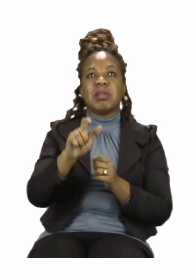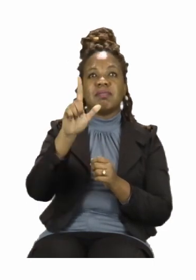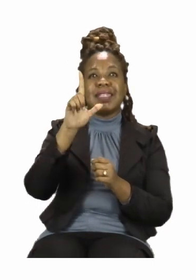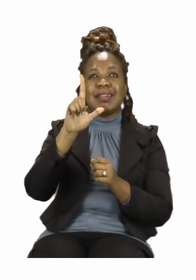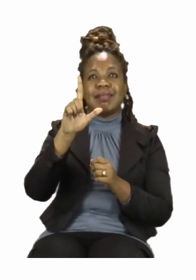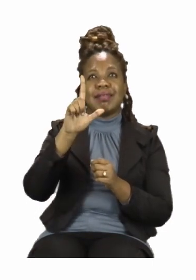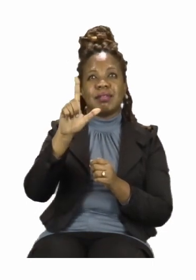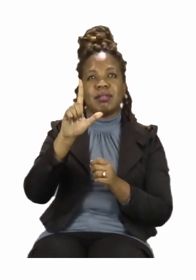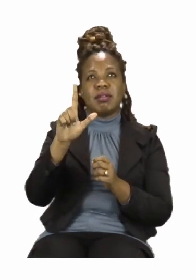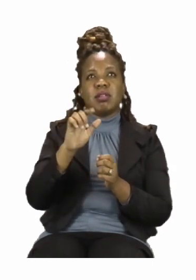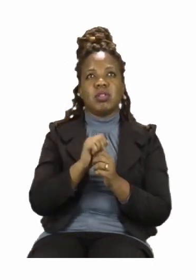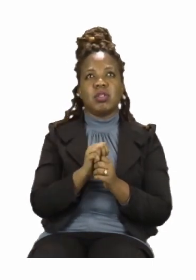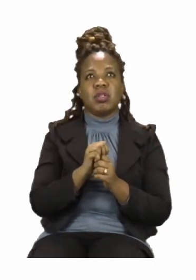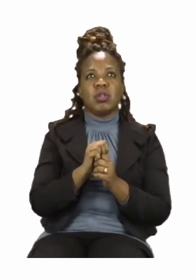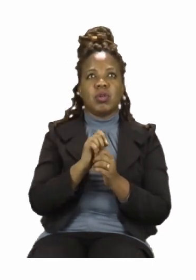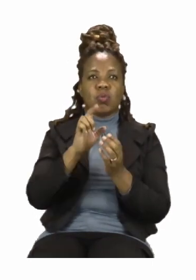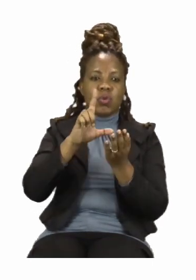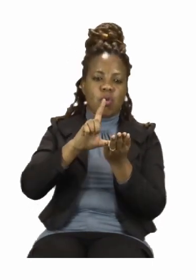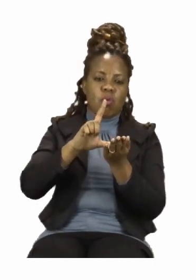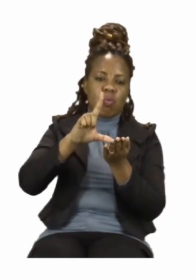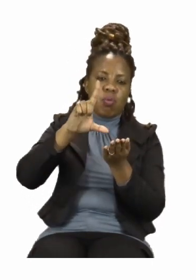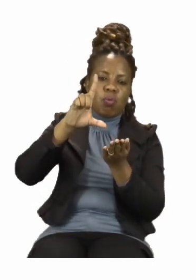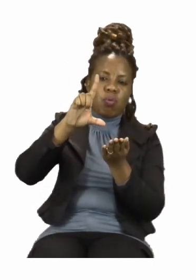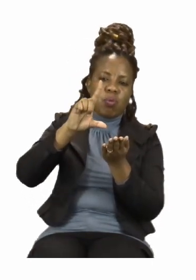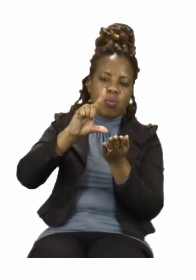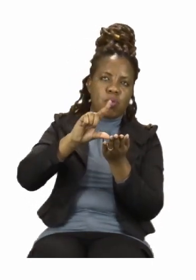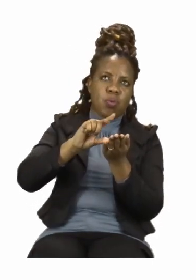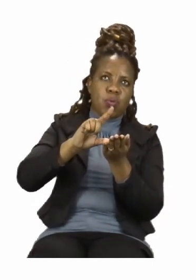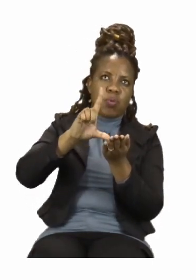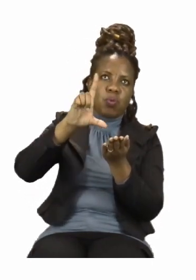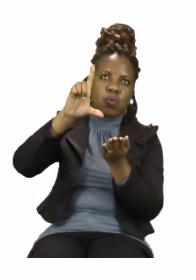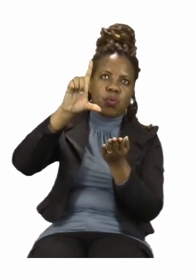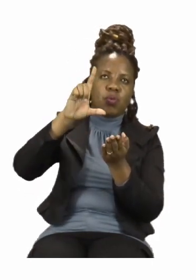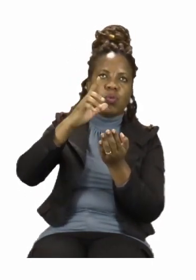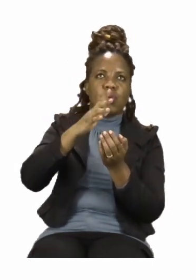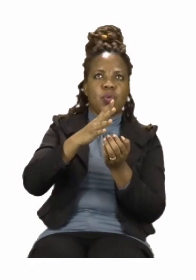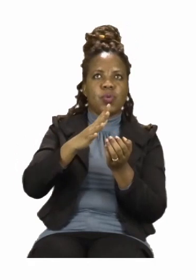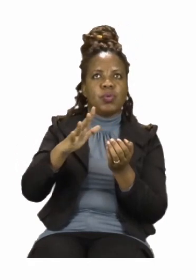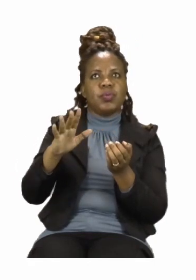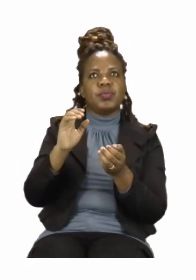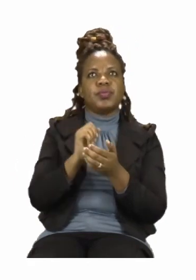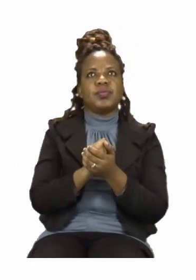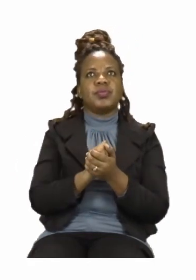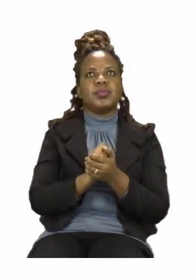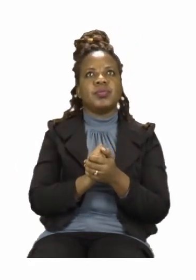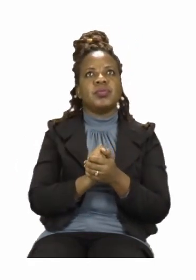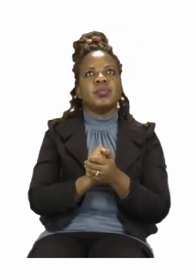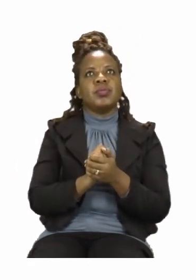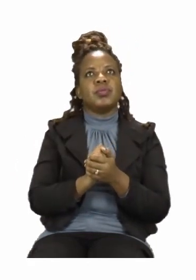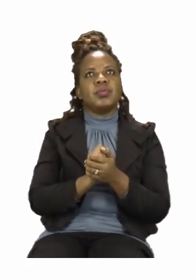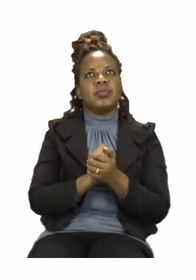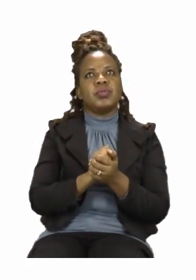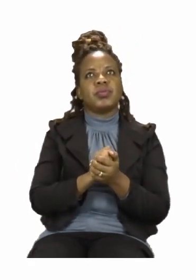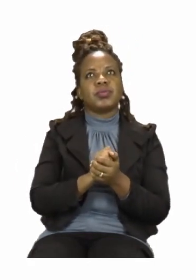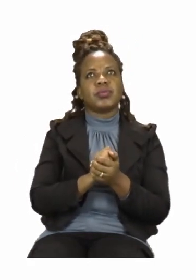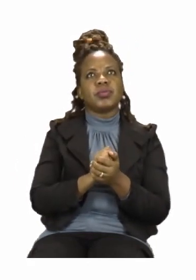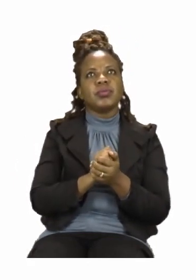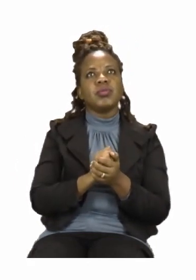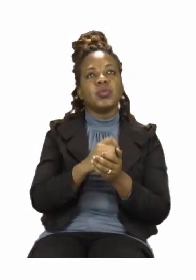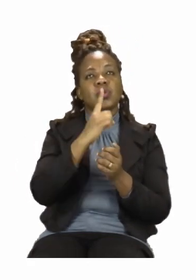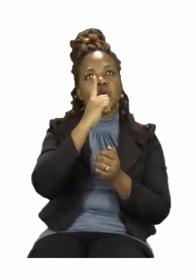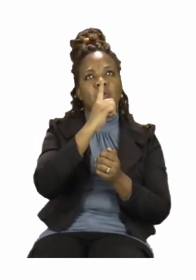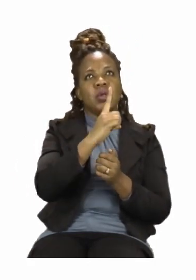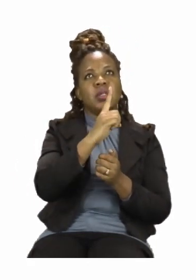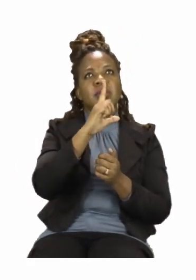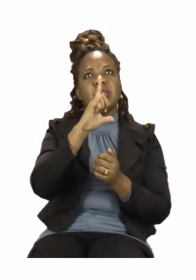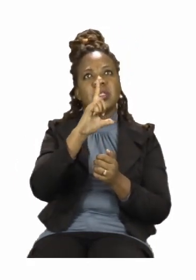what 1 liter looks like. So let's take a look. 1 liter is basically